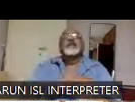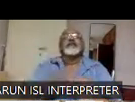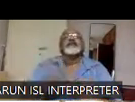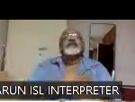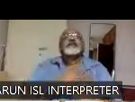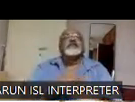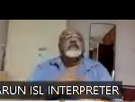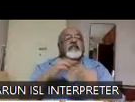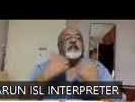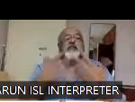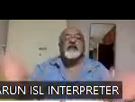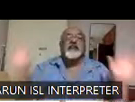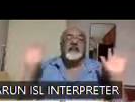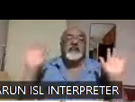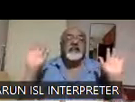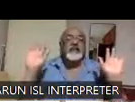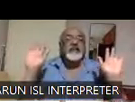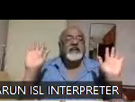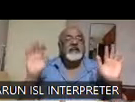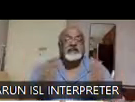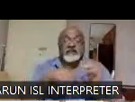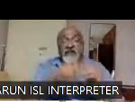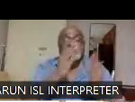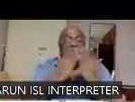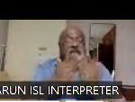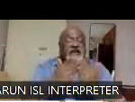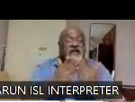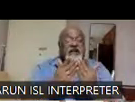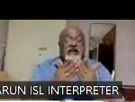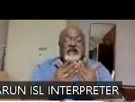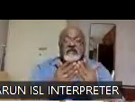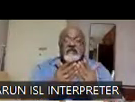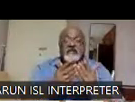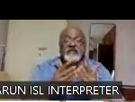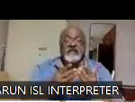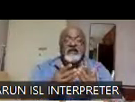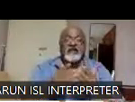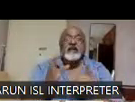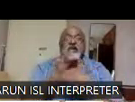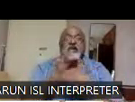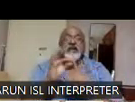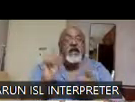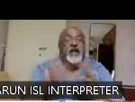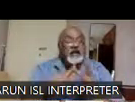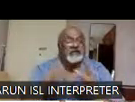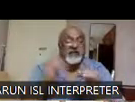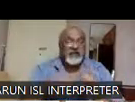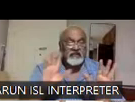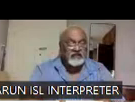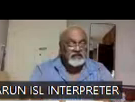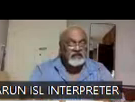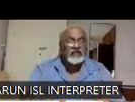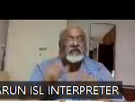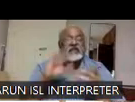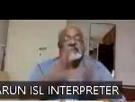She studied. She became part of Disabled People's International. She became a lecturer. She was part of